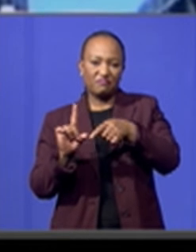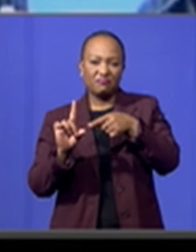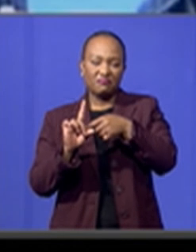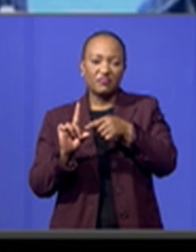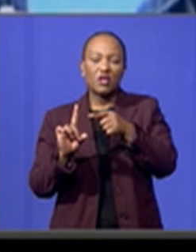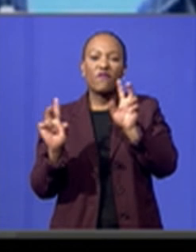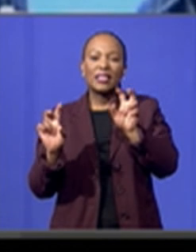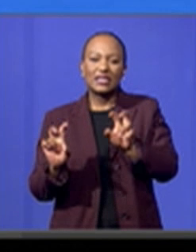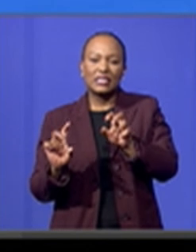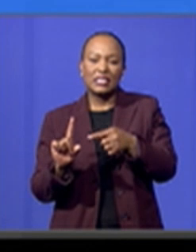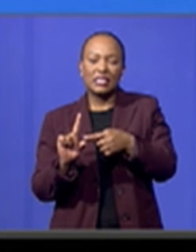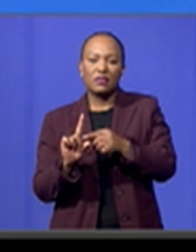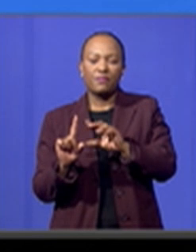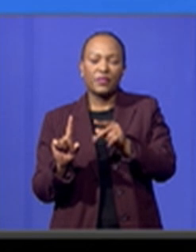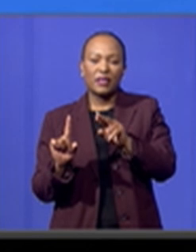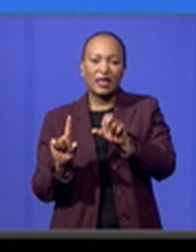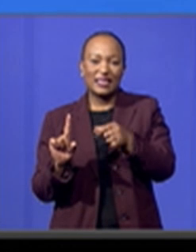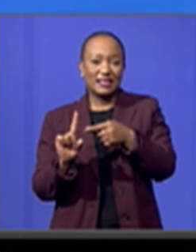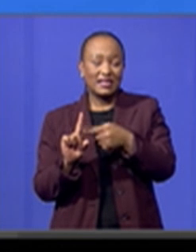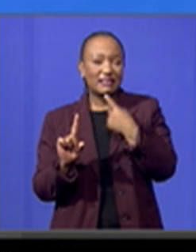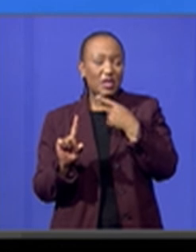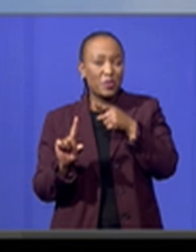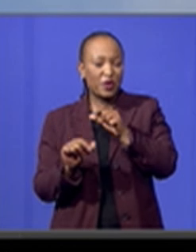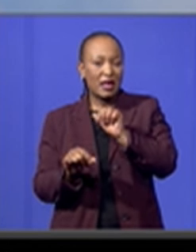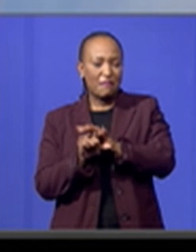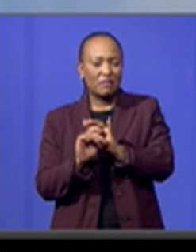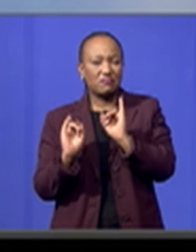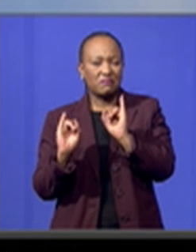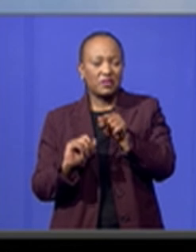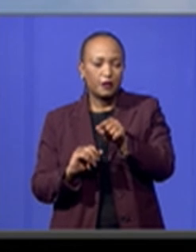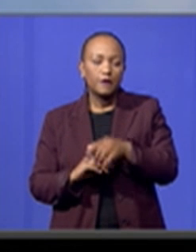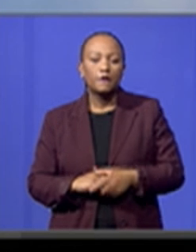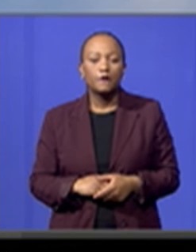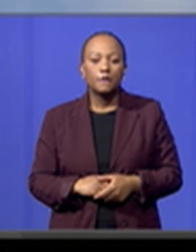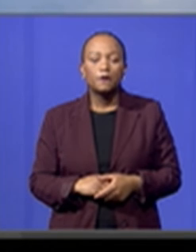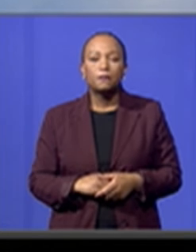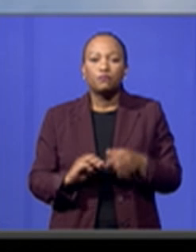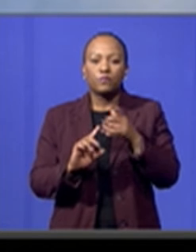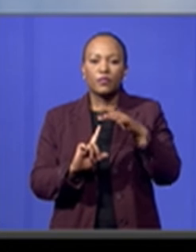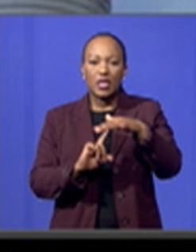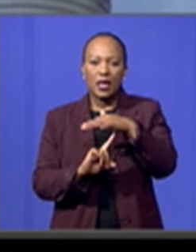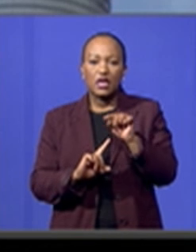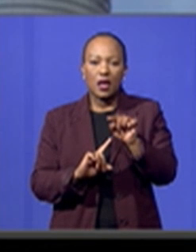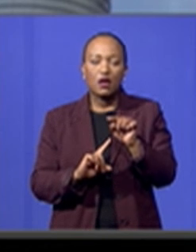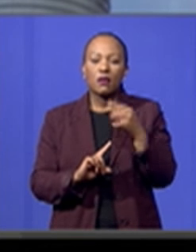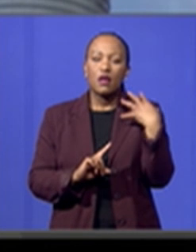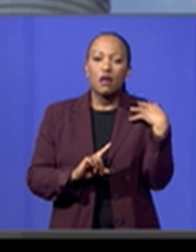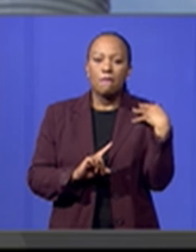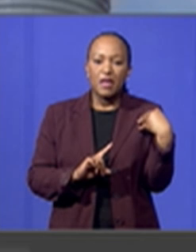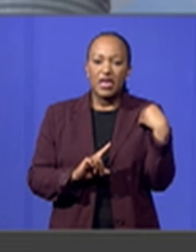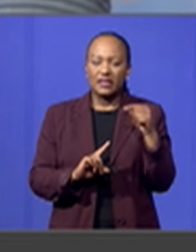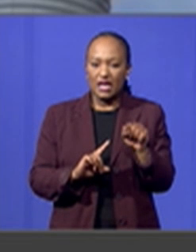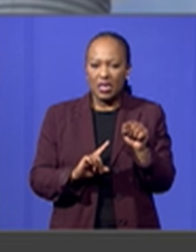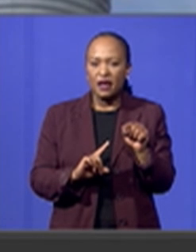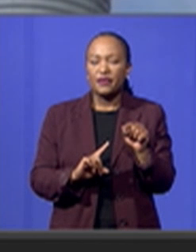le ditsholofetso tse dintsi kwa bathong ba le bantsi. Another area that the minister focused on was expanding